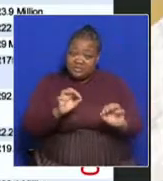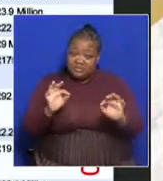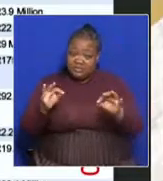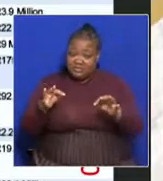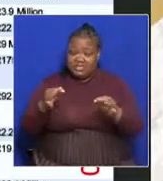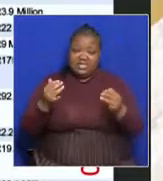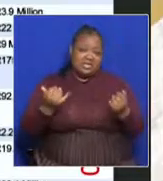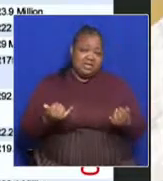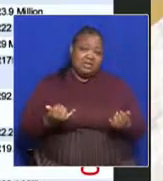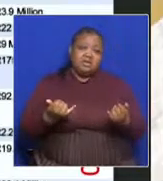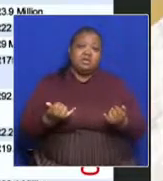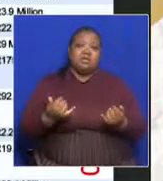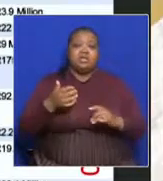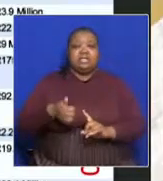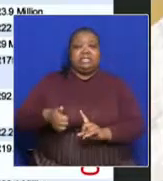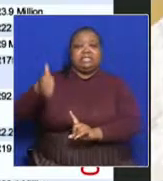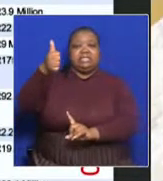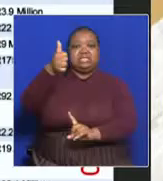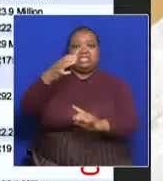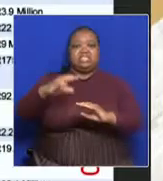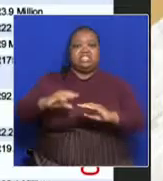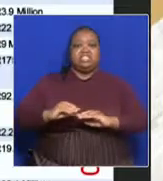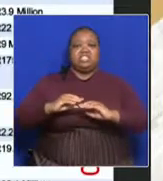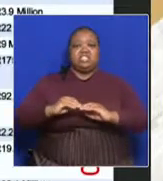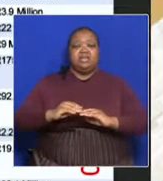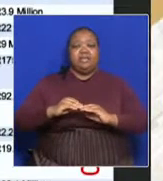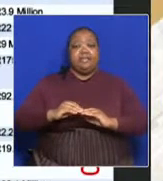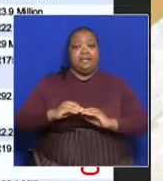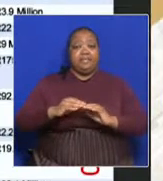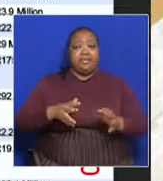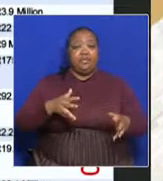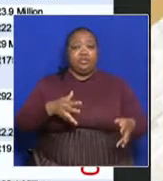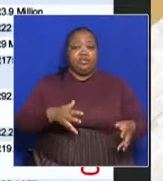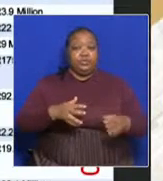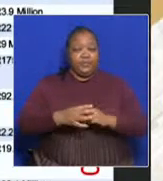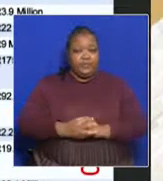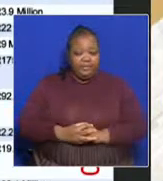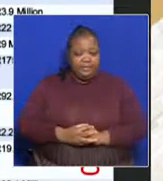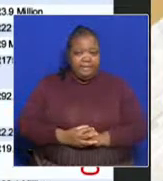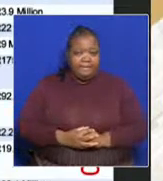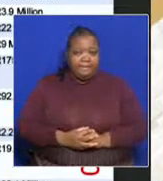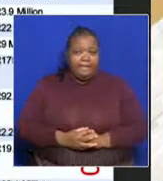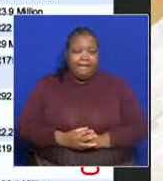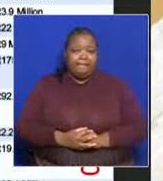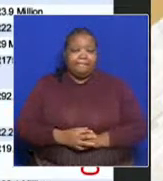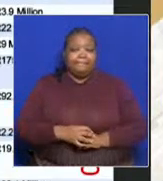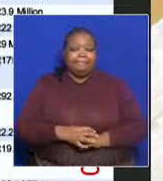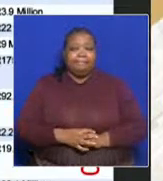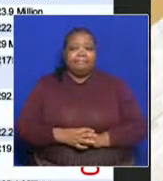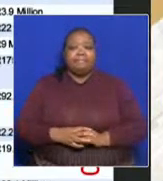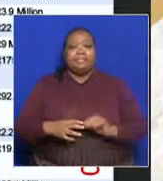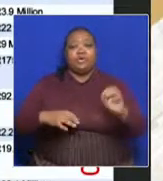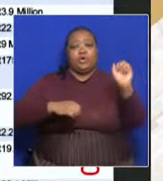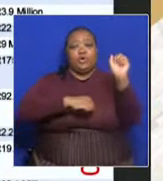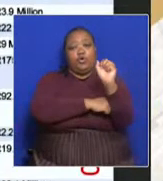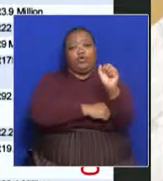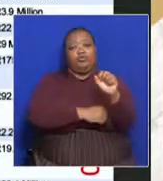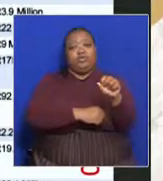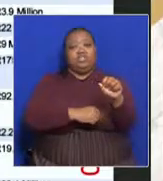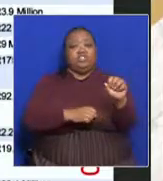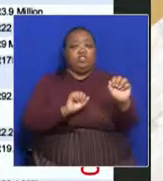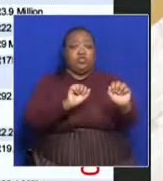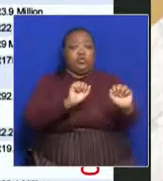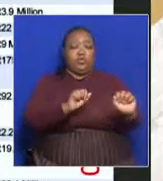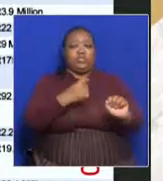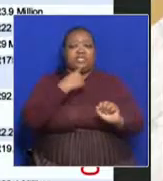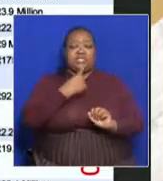senior member within that outfit. Yes. Yes. So your office tells us then at